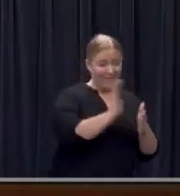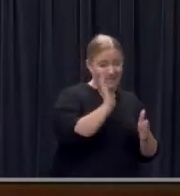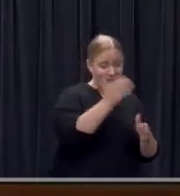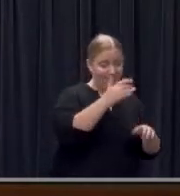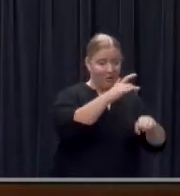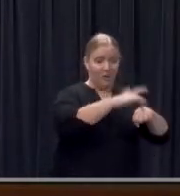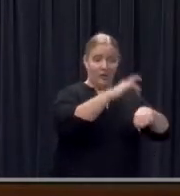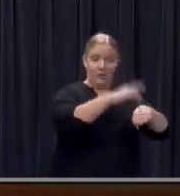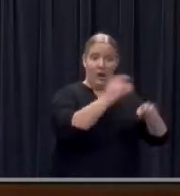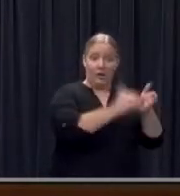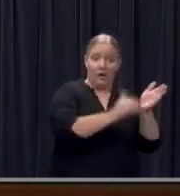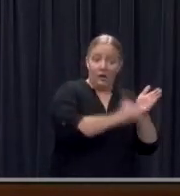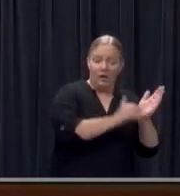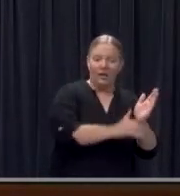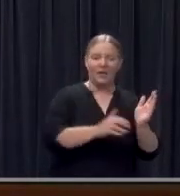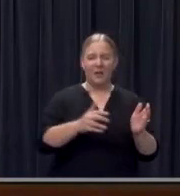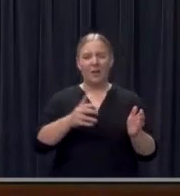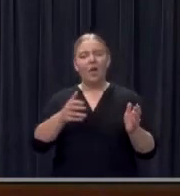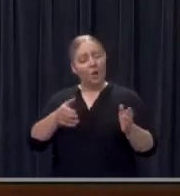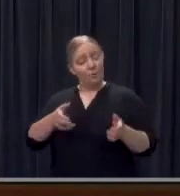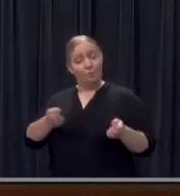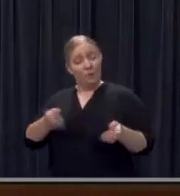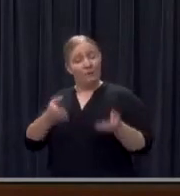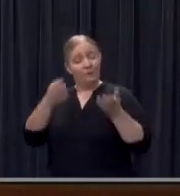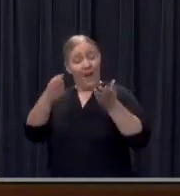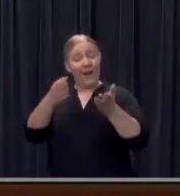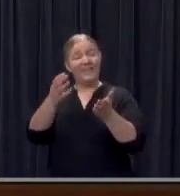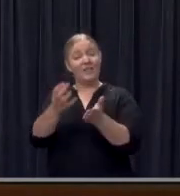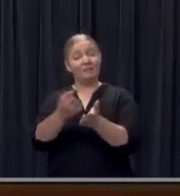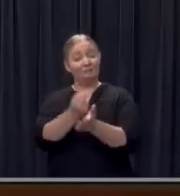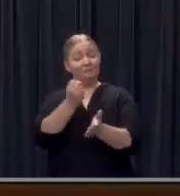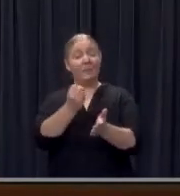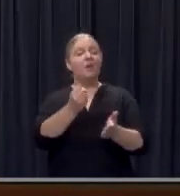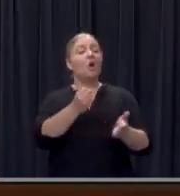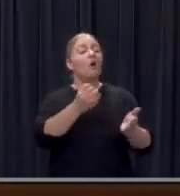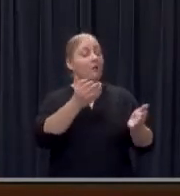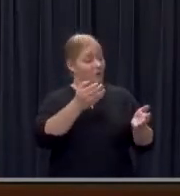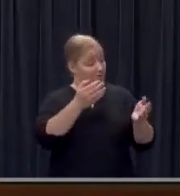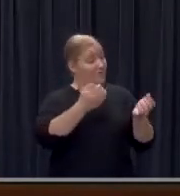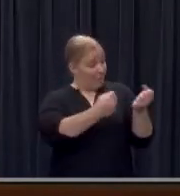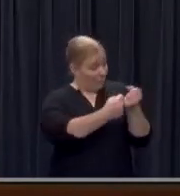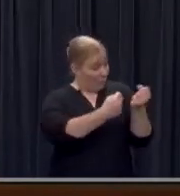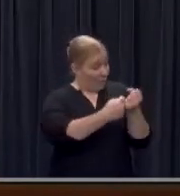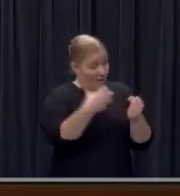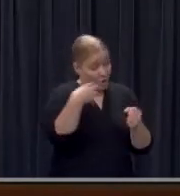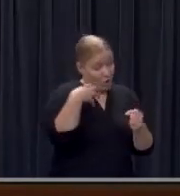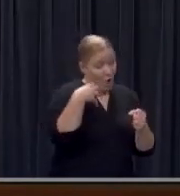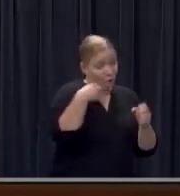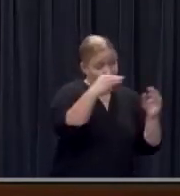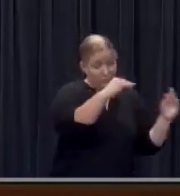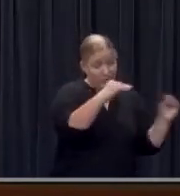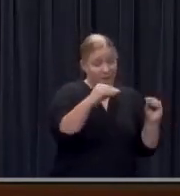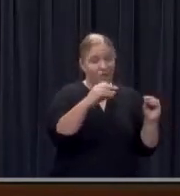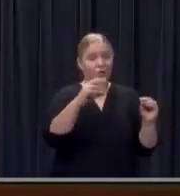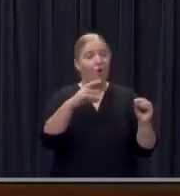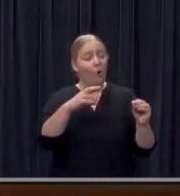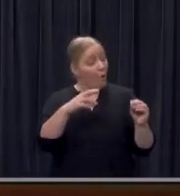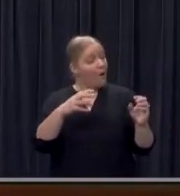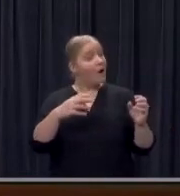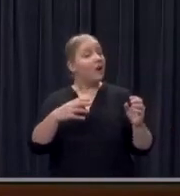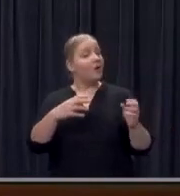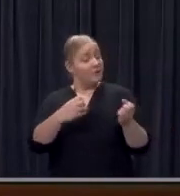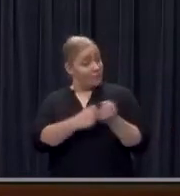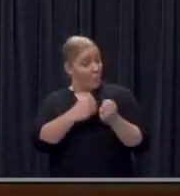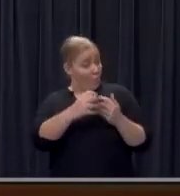really provides the opportunity for us to either go in and support and coach, or at times align district resources to help support whatever's happening in